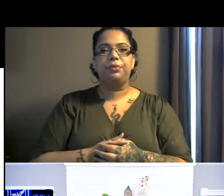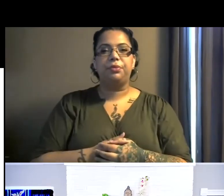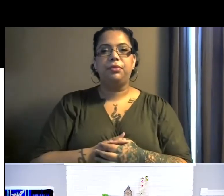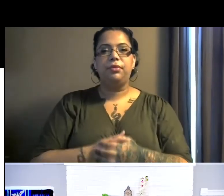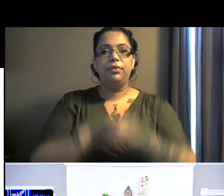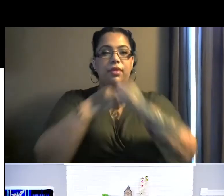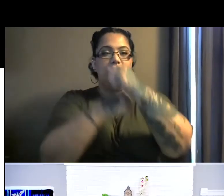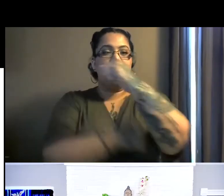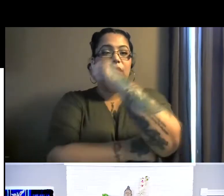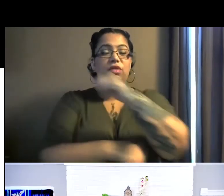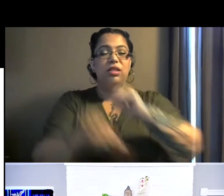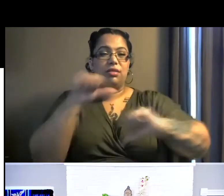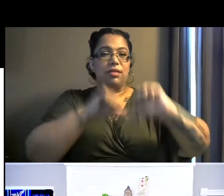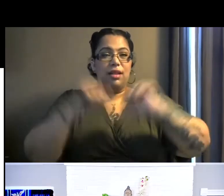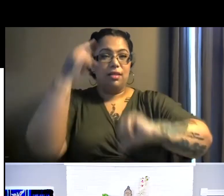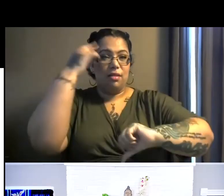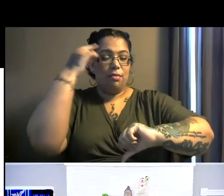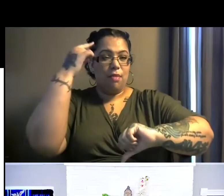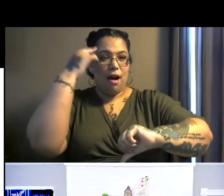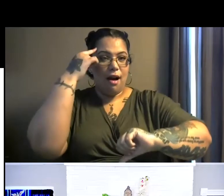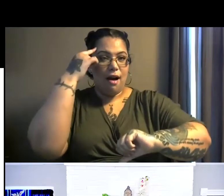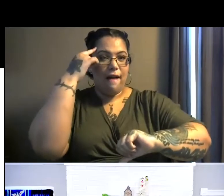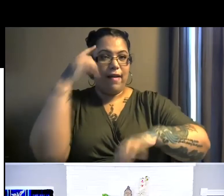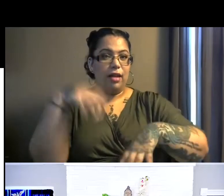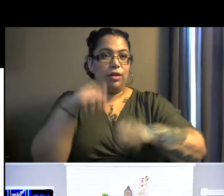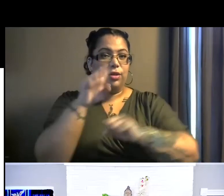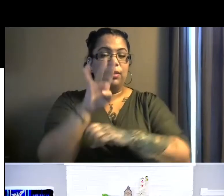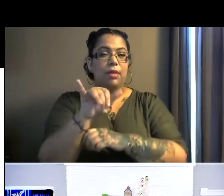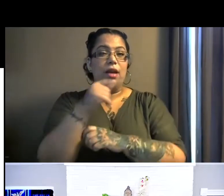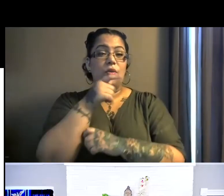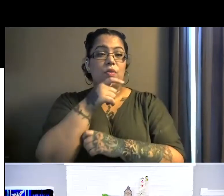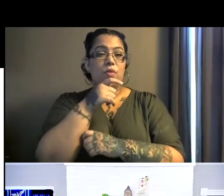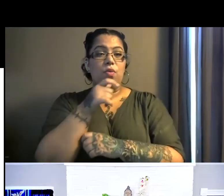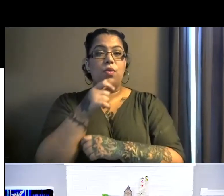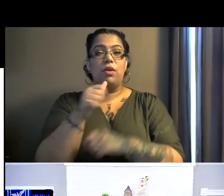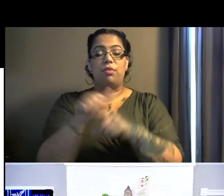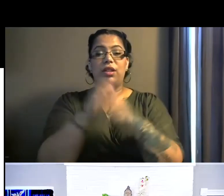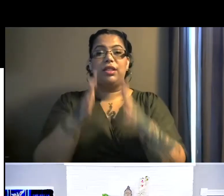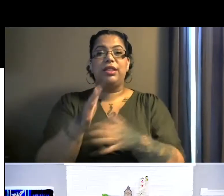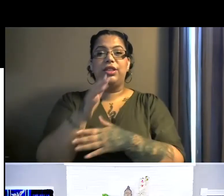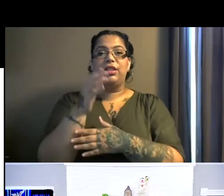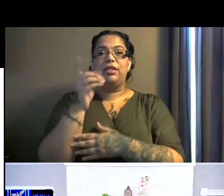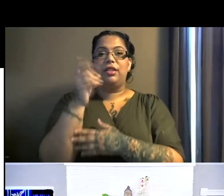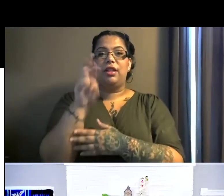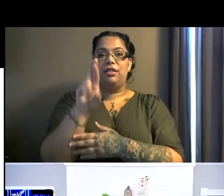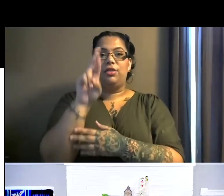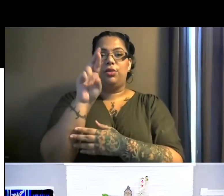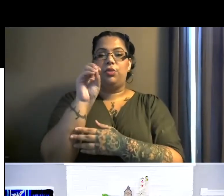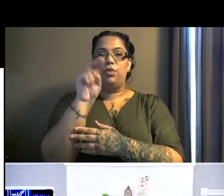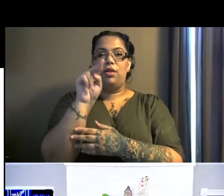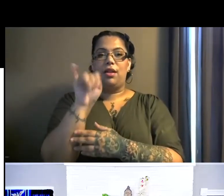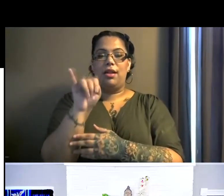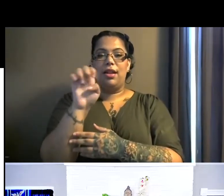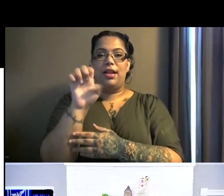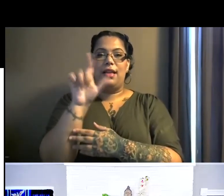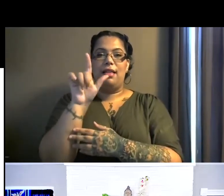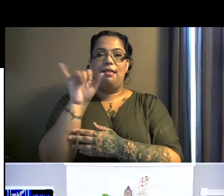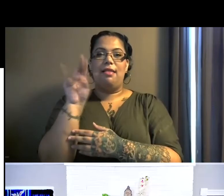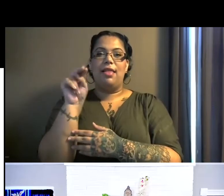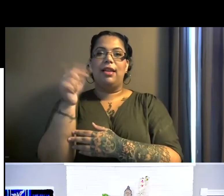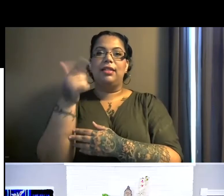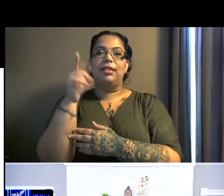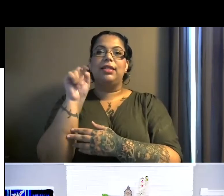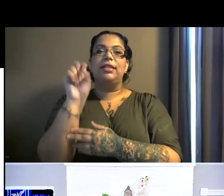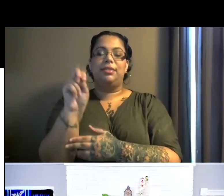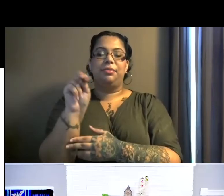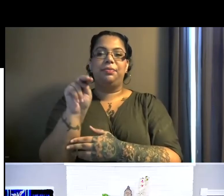Foundations of Science of Mind, facilitated by practitioner Dr. Ronnie Ellington. This